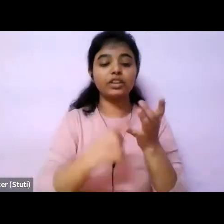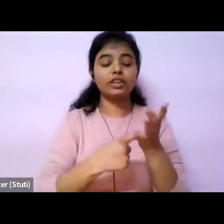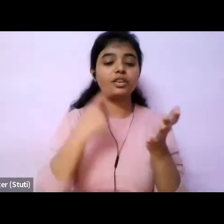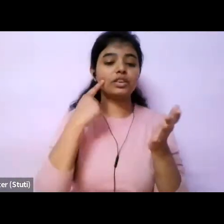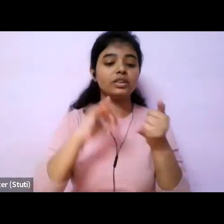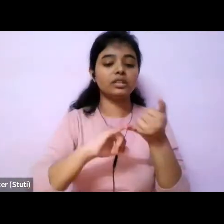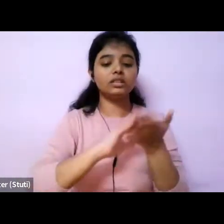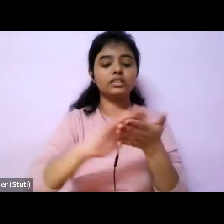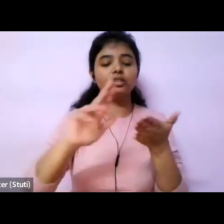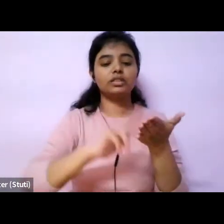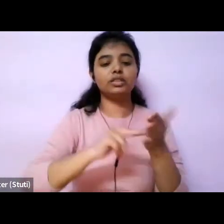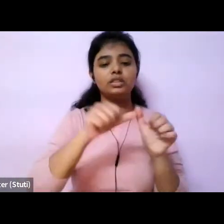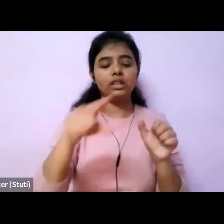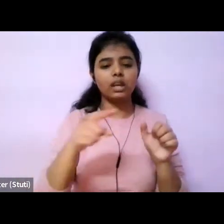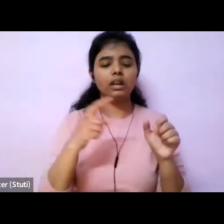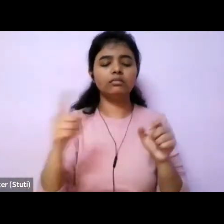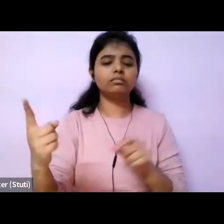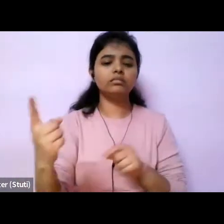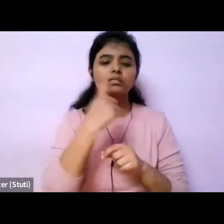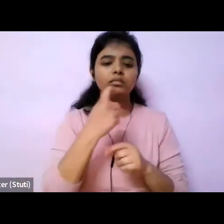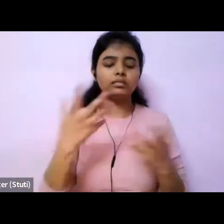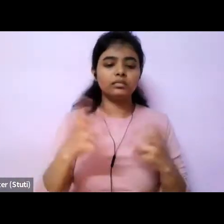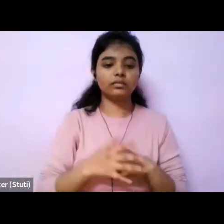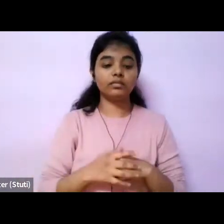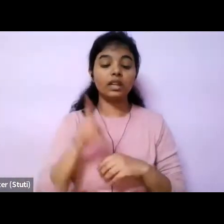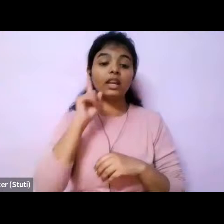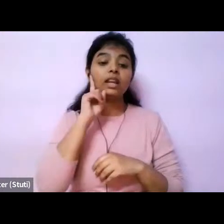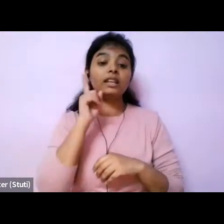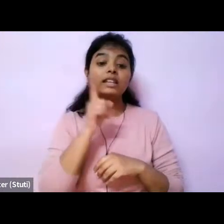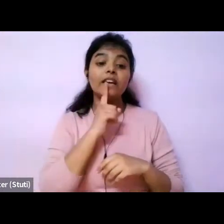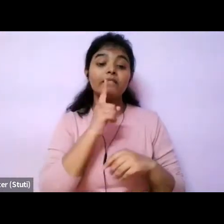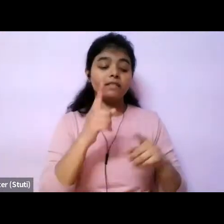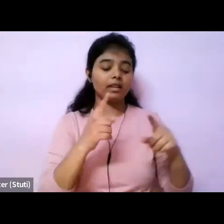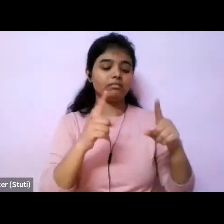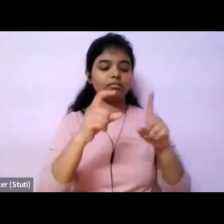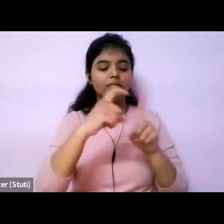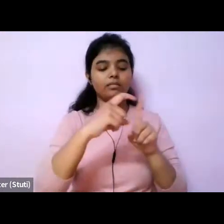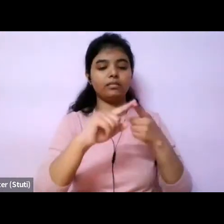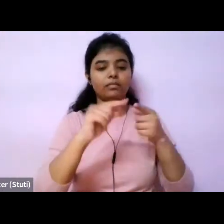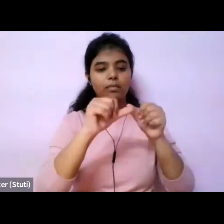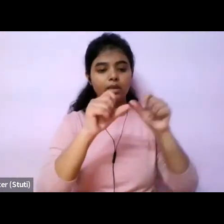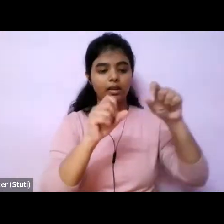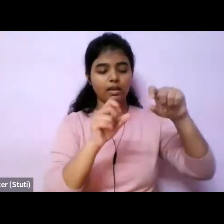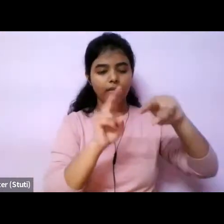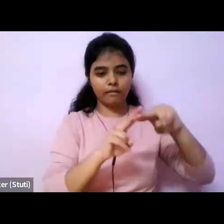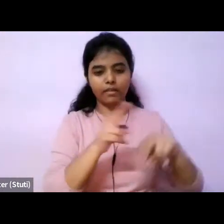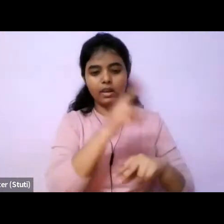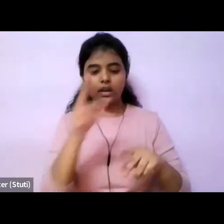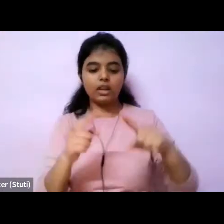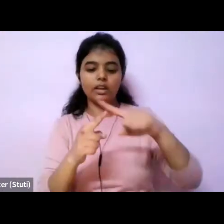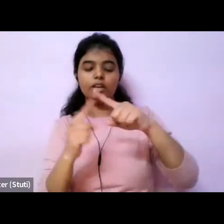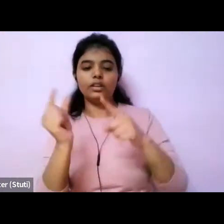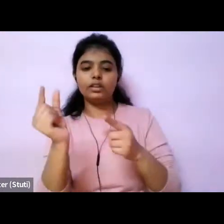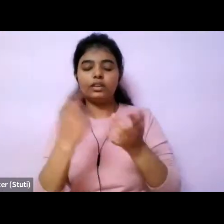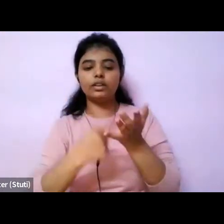you, you talked about the deaf turn in disability life writing. What do you think is the